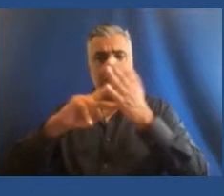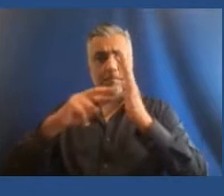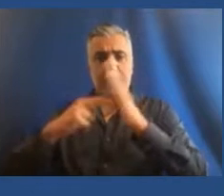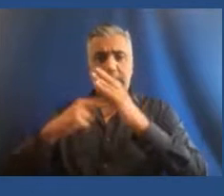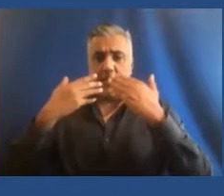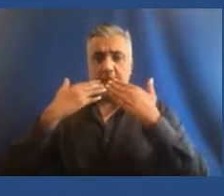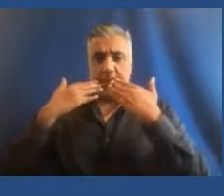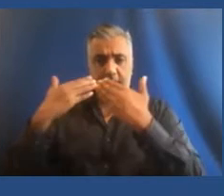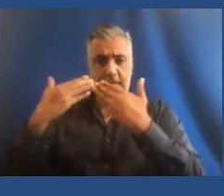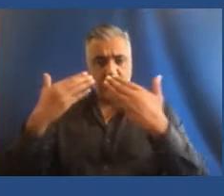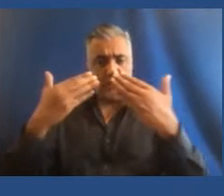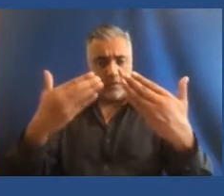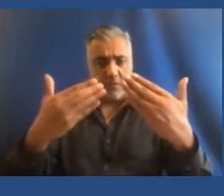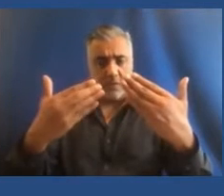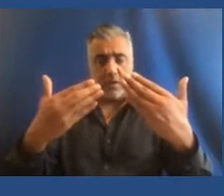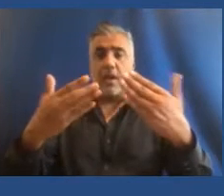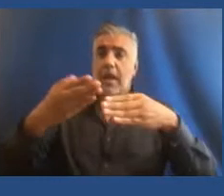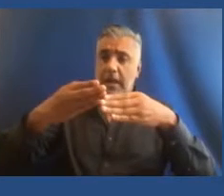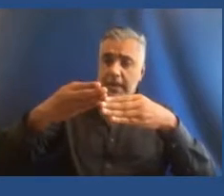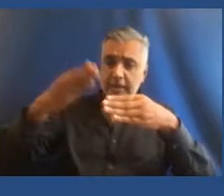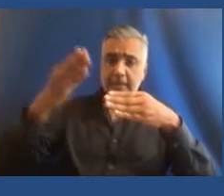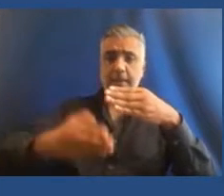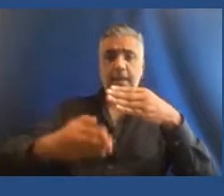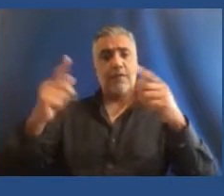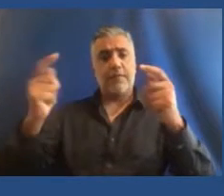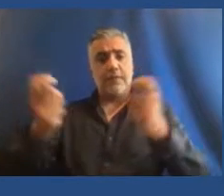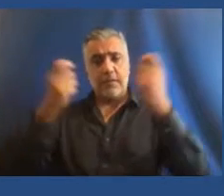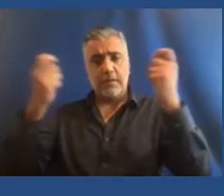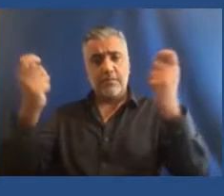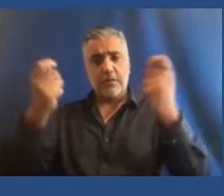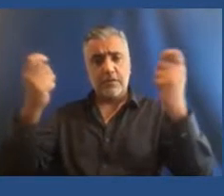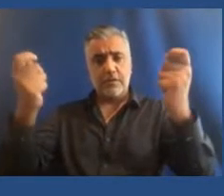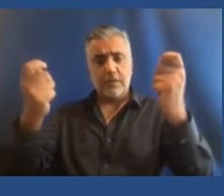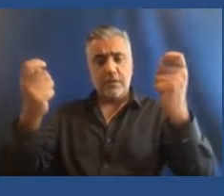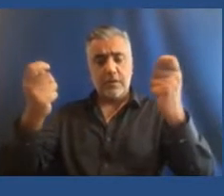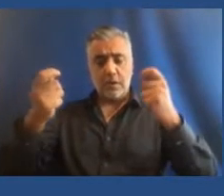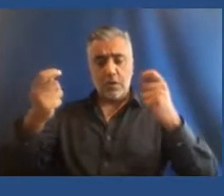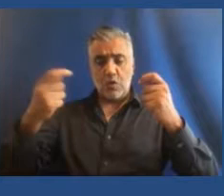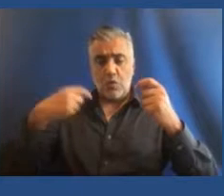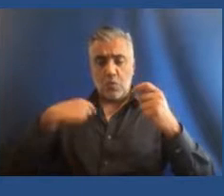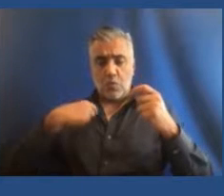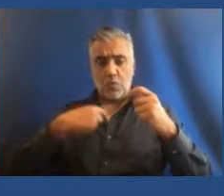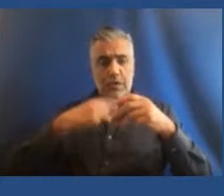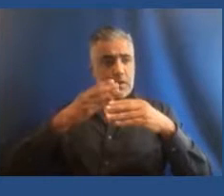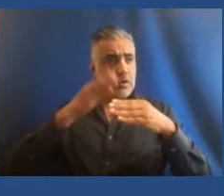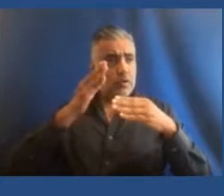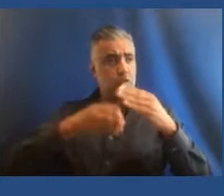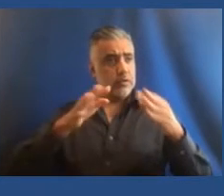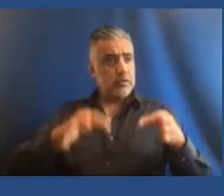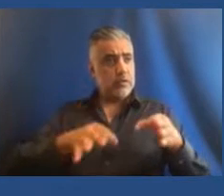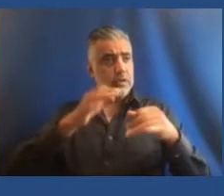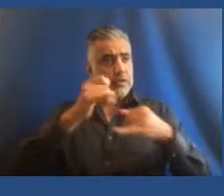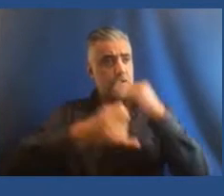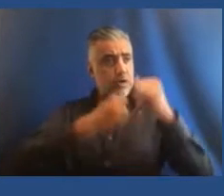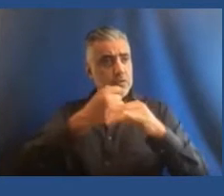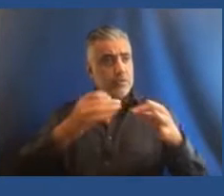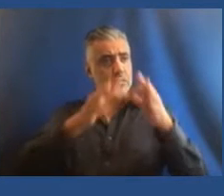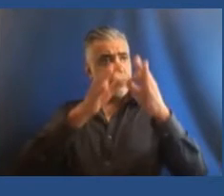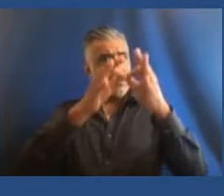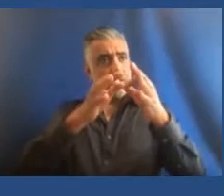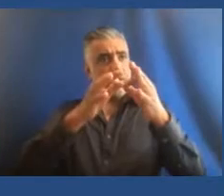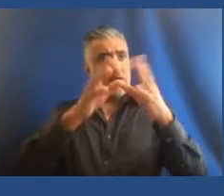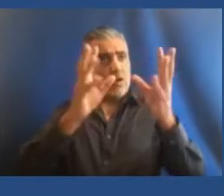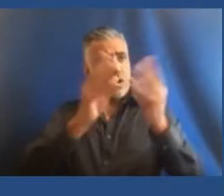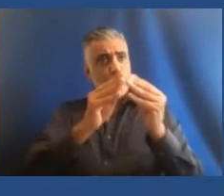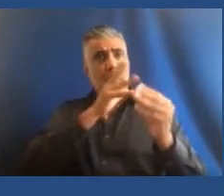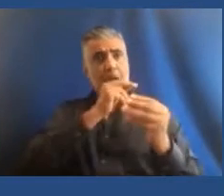Cari fratelli e sorelle. And now Pope Francis. Dear brothers and sisters, the word Eucharist